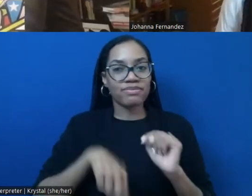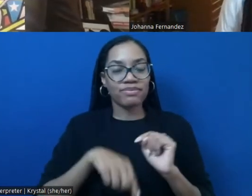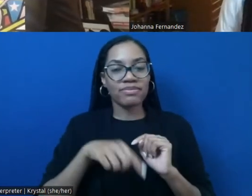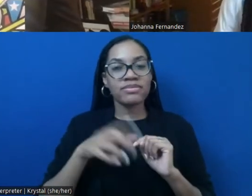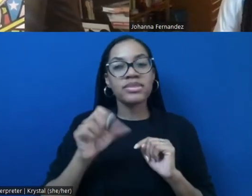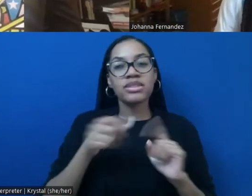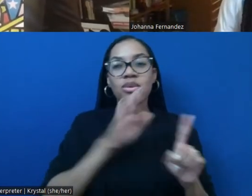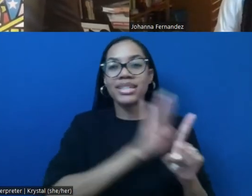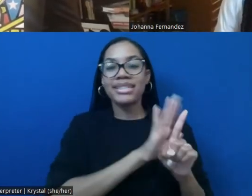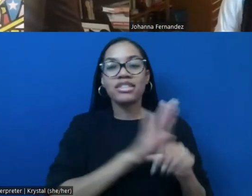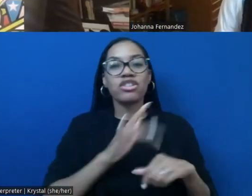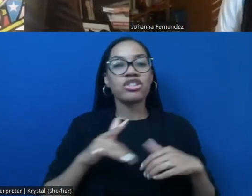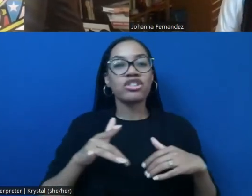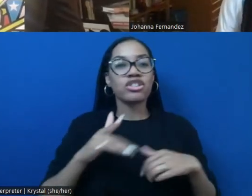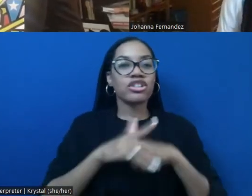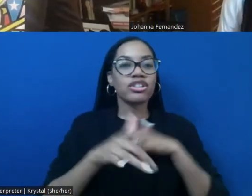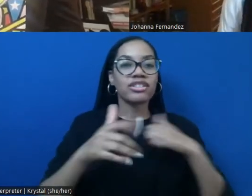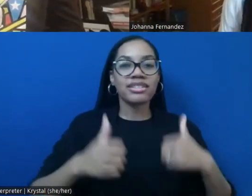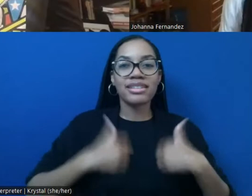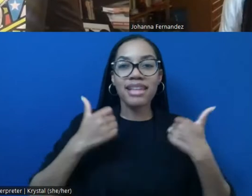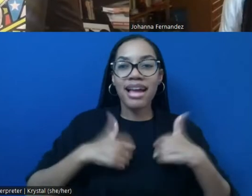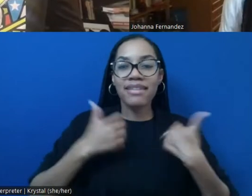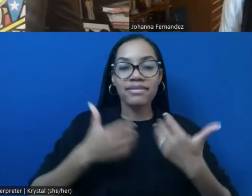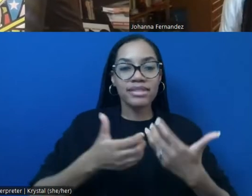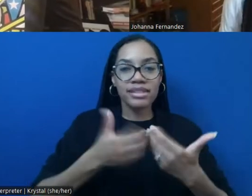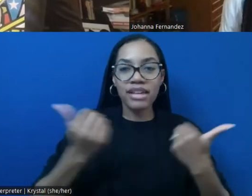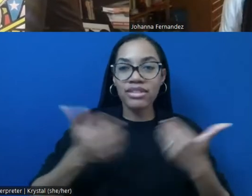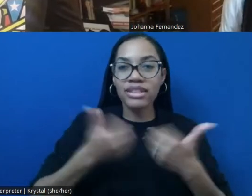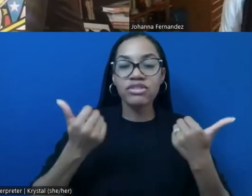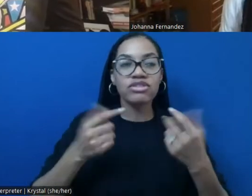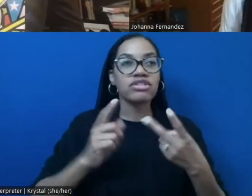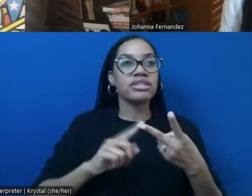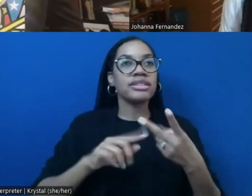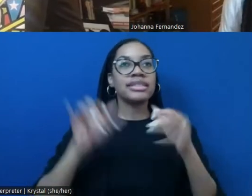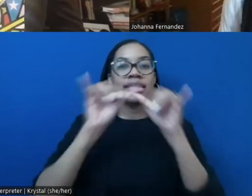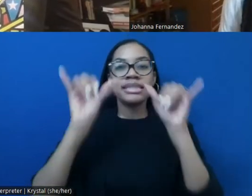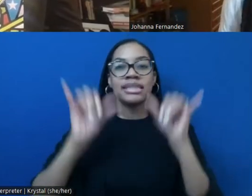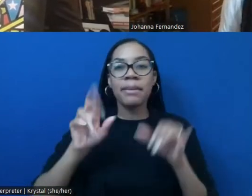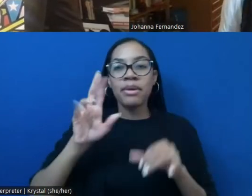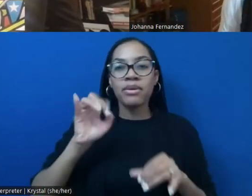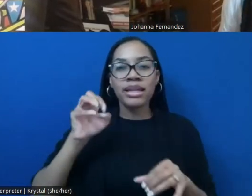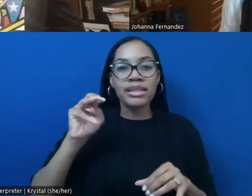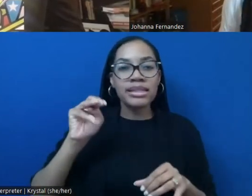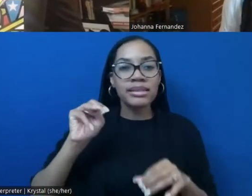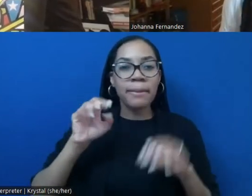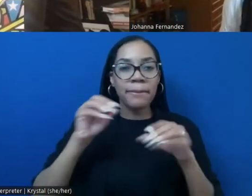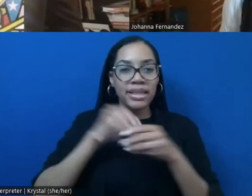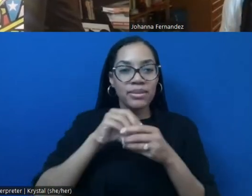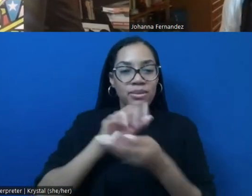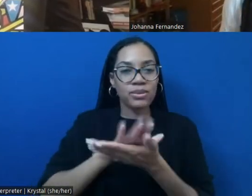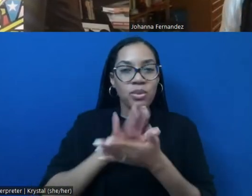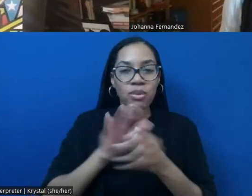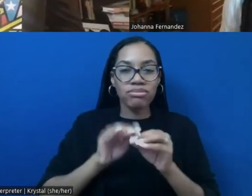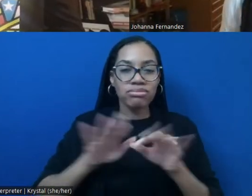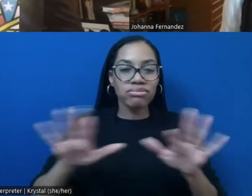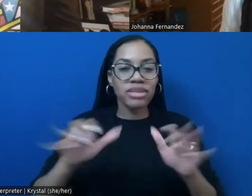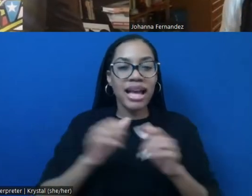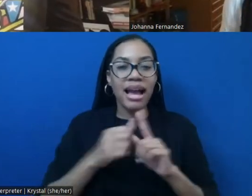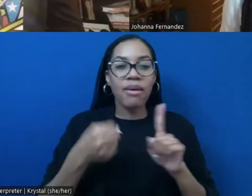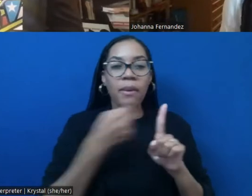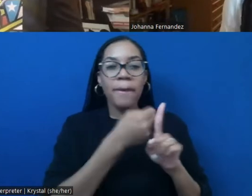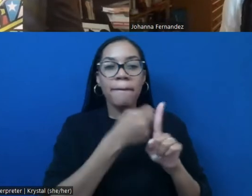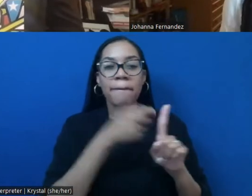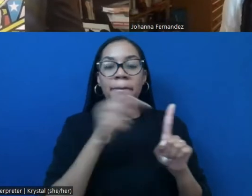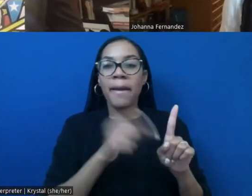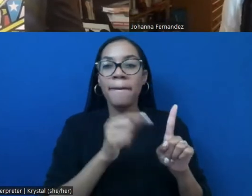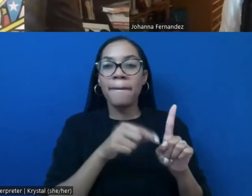segregated housing and systemic racism in the schools, and how that shaped his consciousness in ways that would later